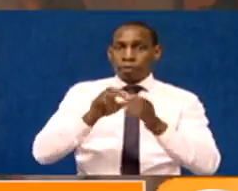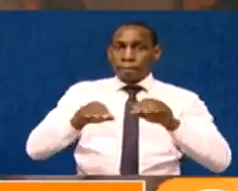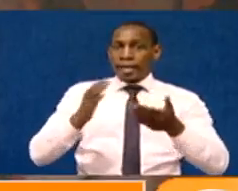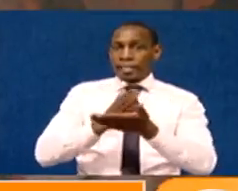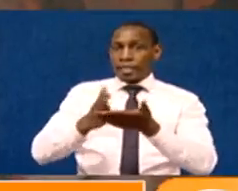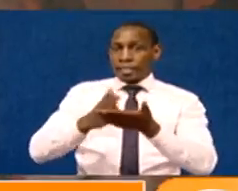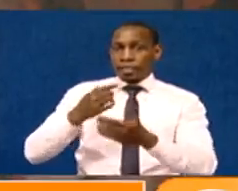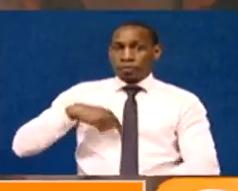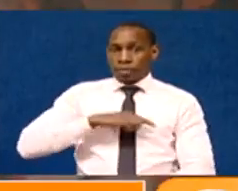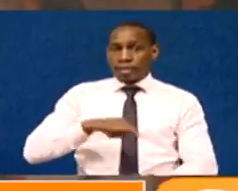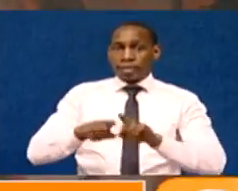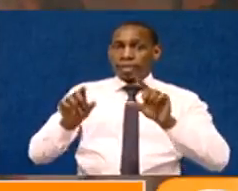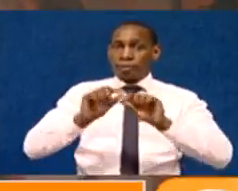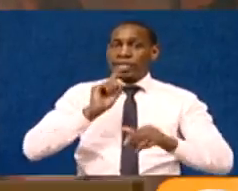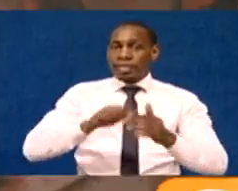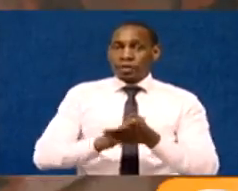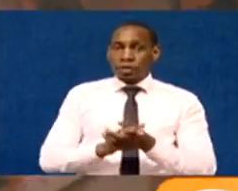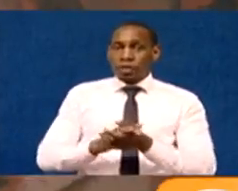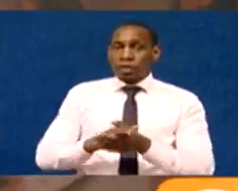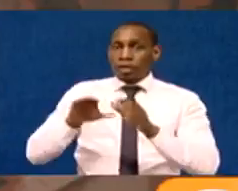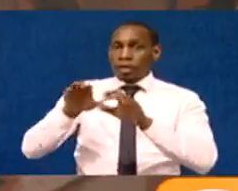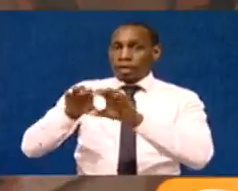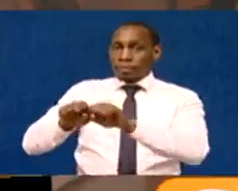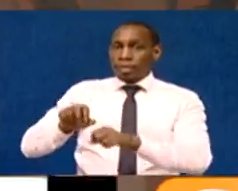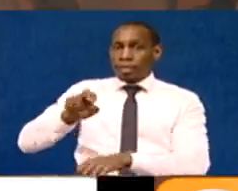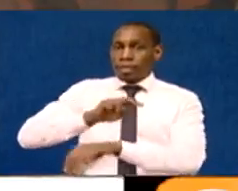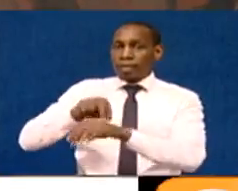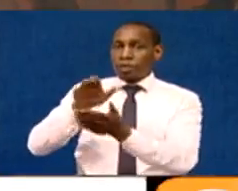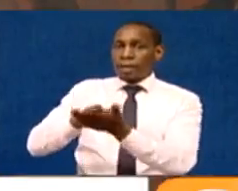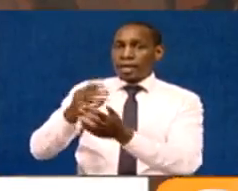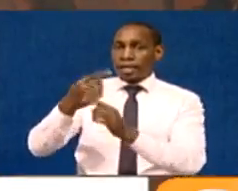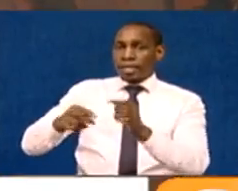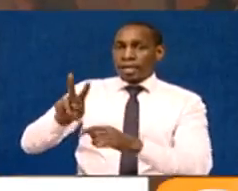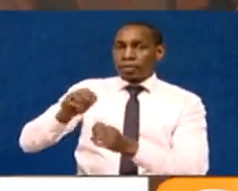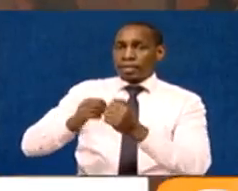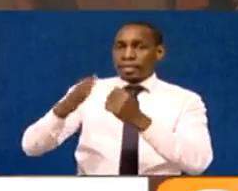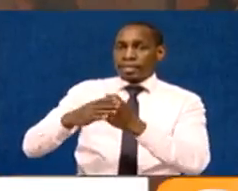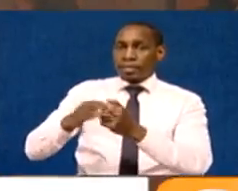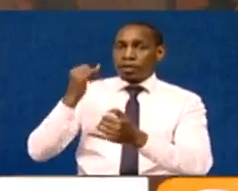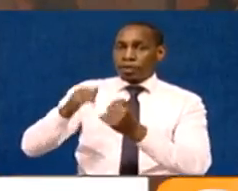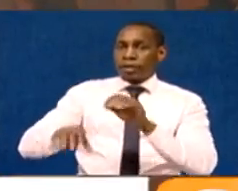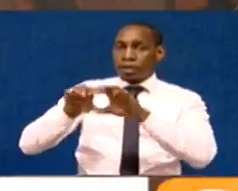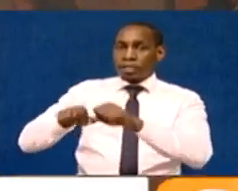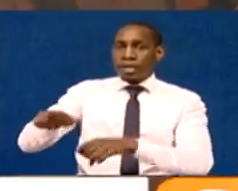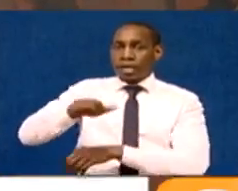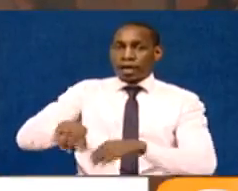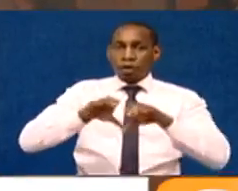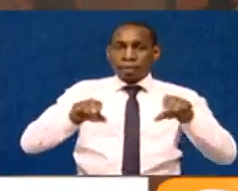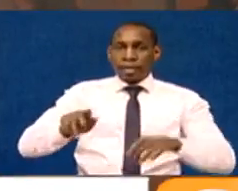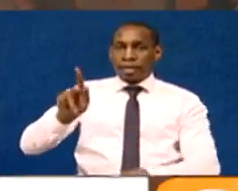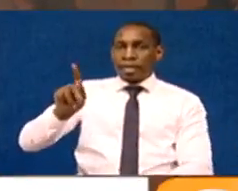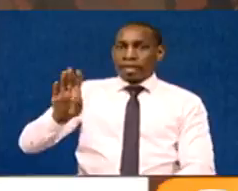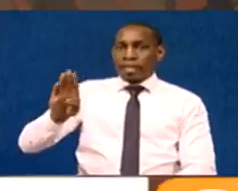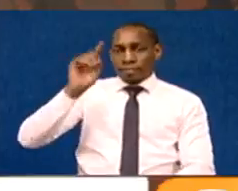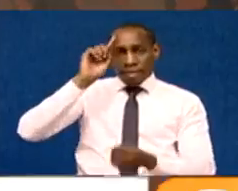shares, and I would say with the acquisition of National Bank in 2019, that was the last acquisition in the local market. So KCB has